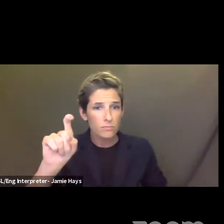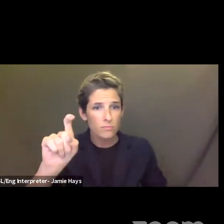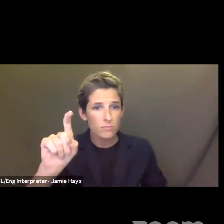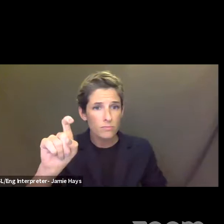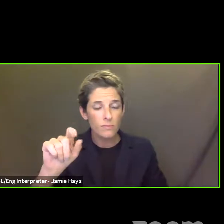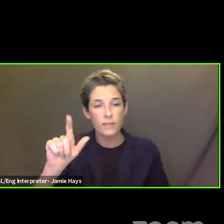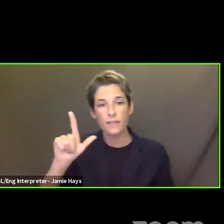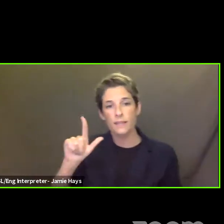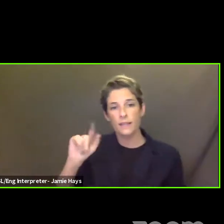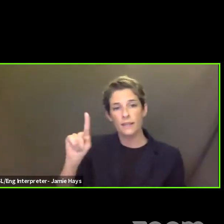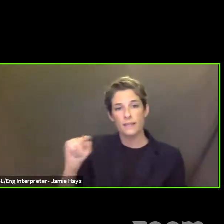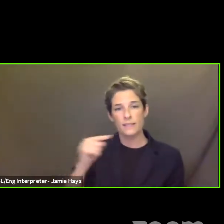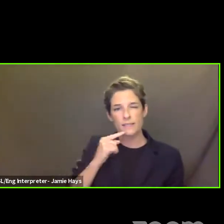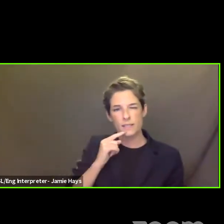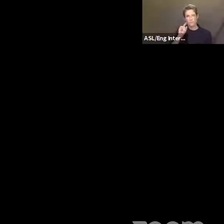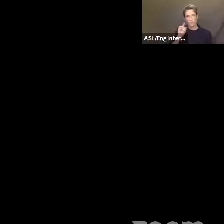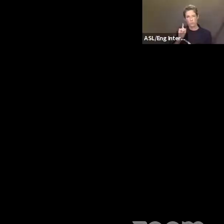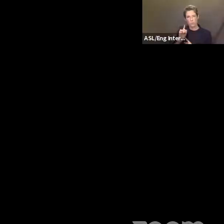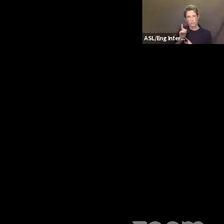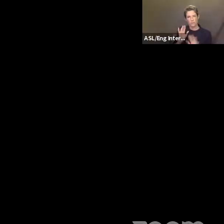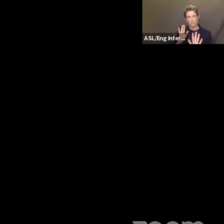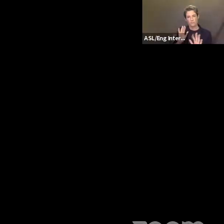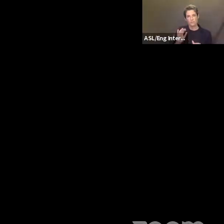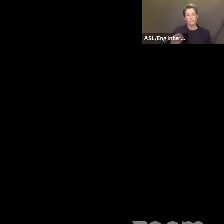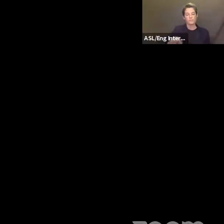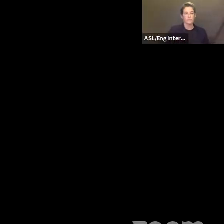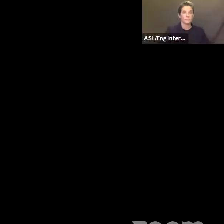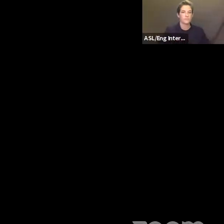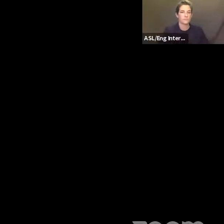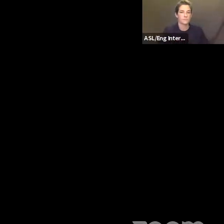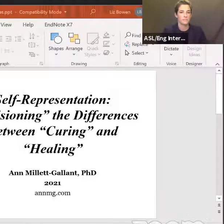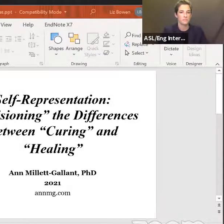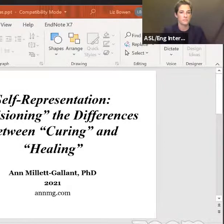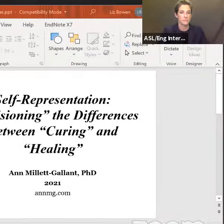They will be up in one second.